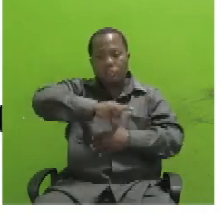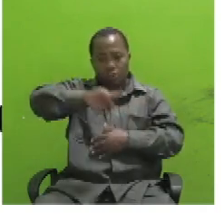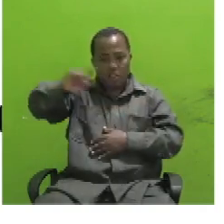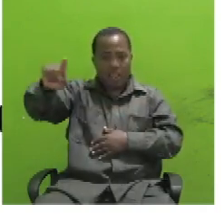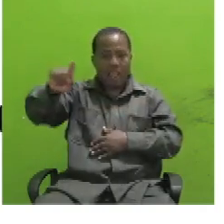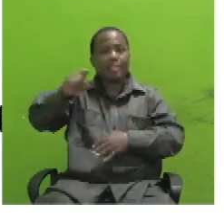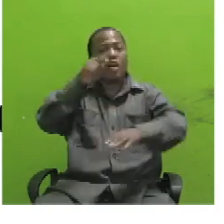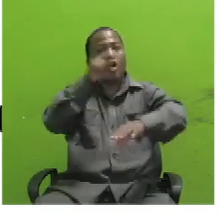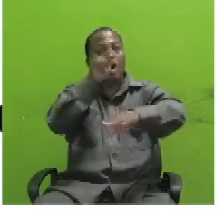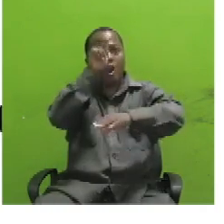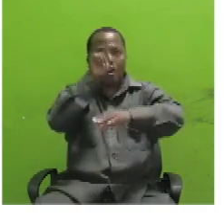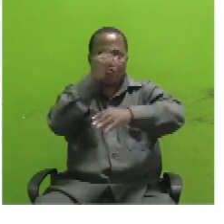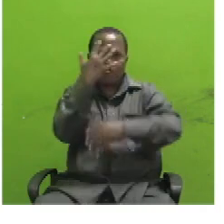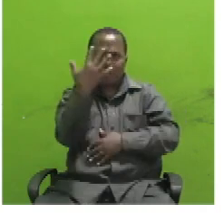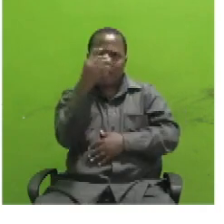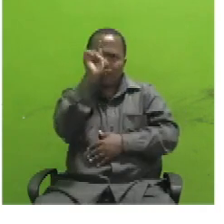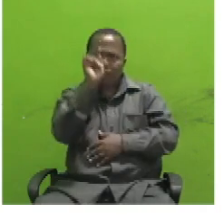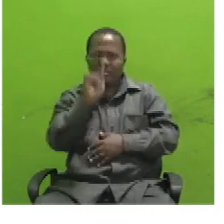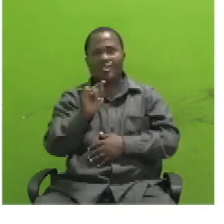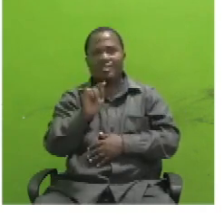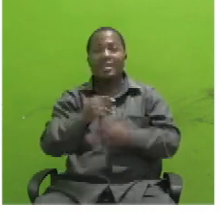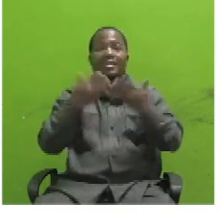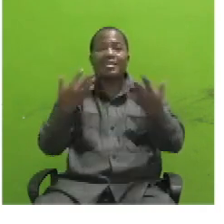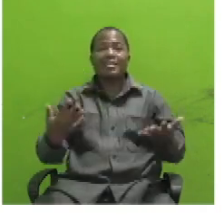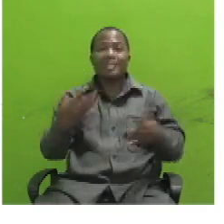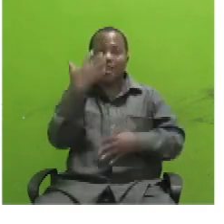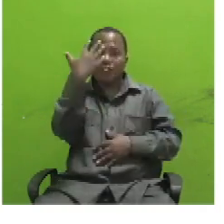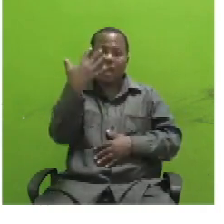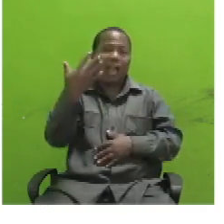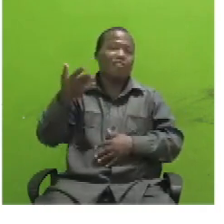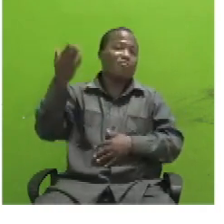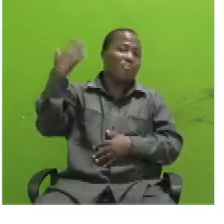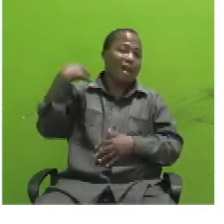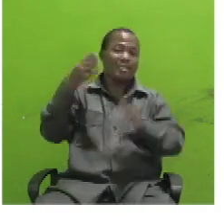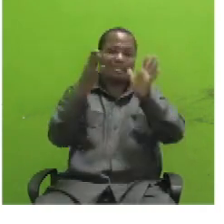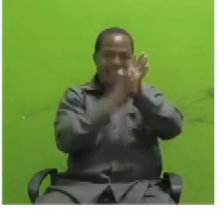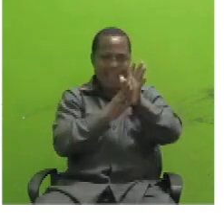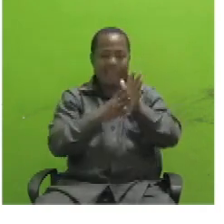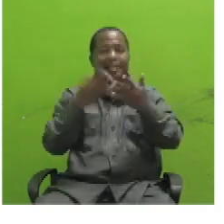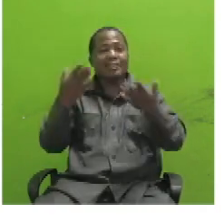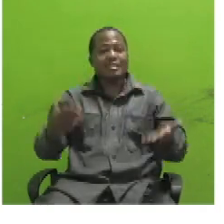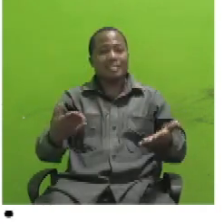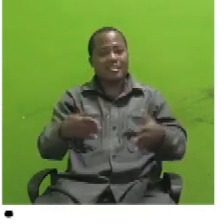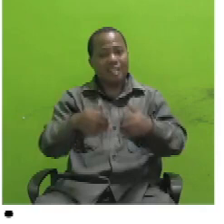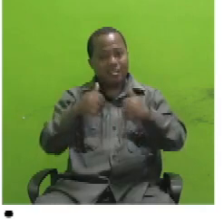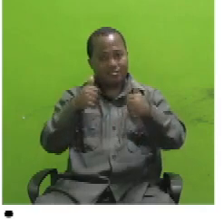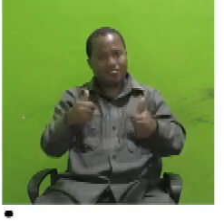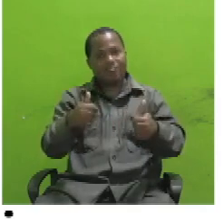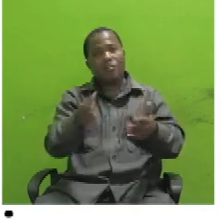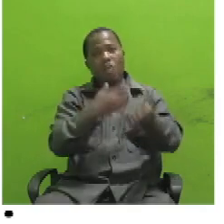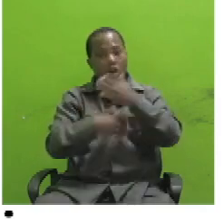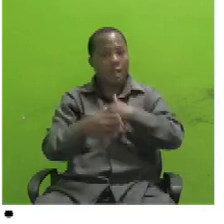for 5 minutes. Now it is 9:05. She is in her bedroom. She